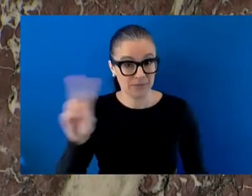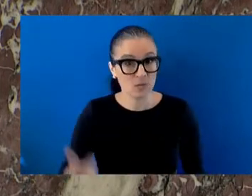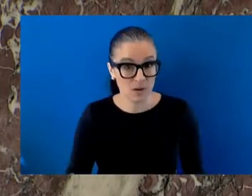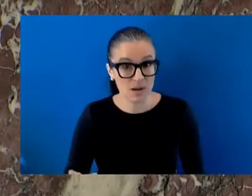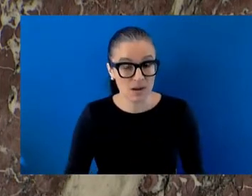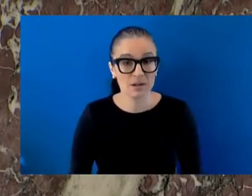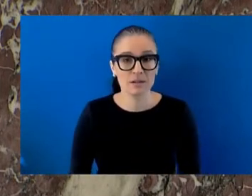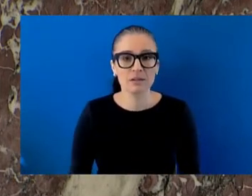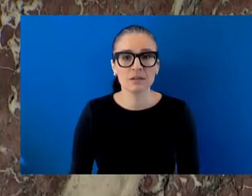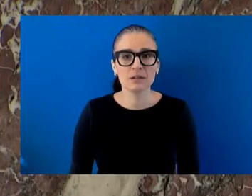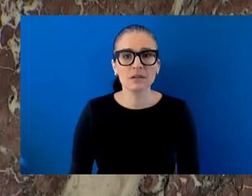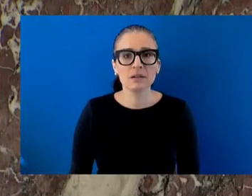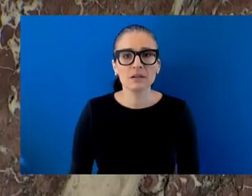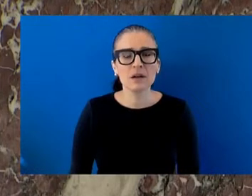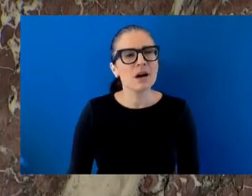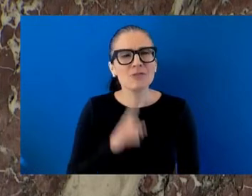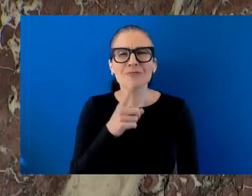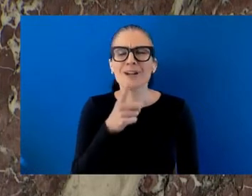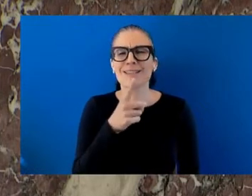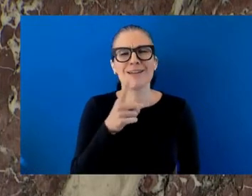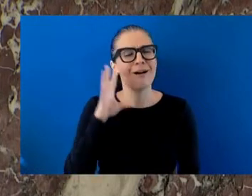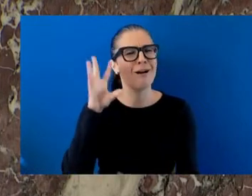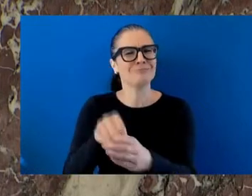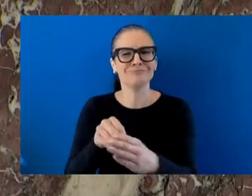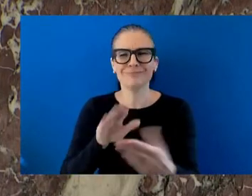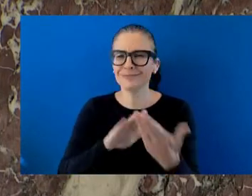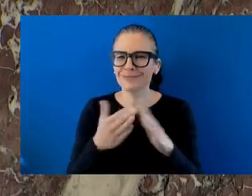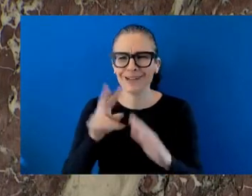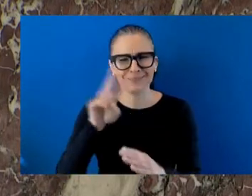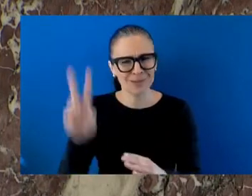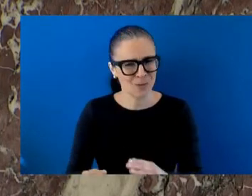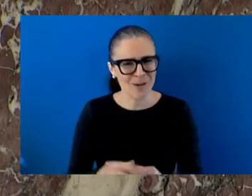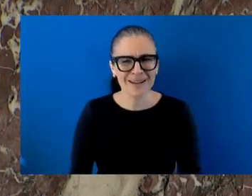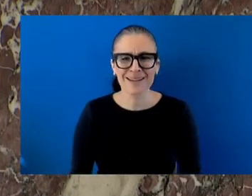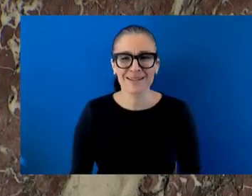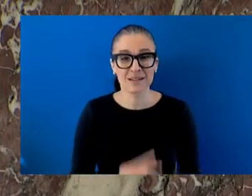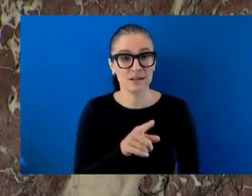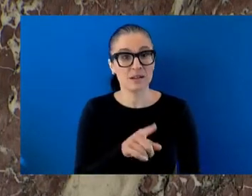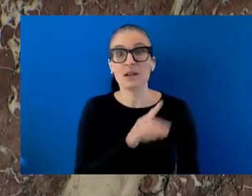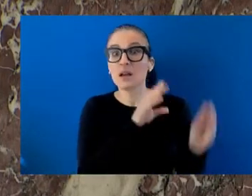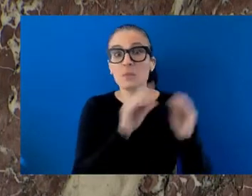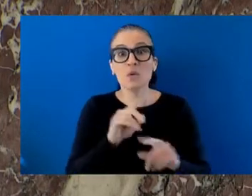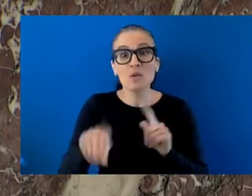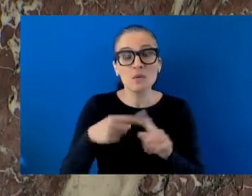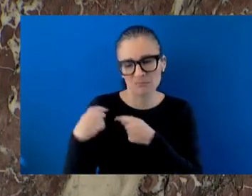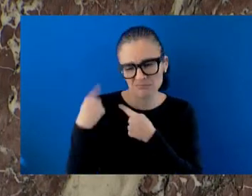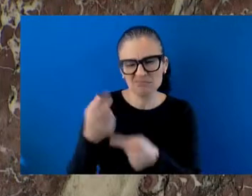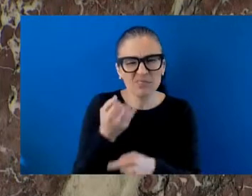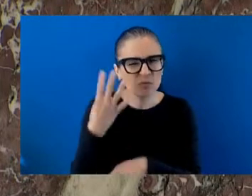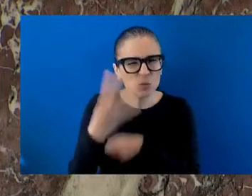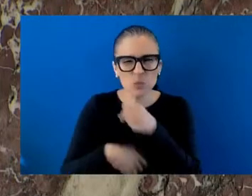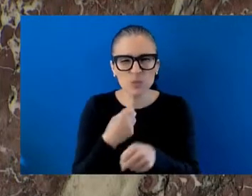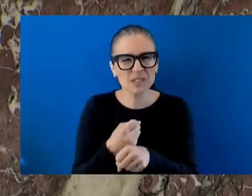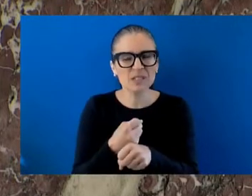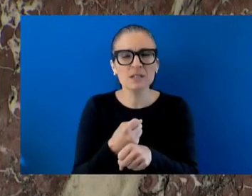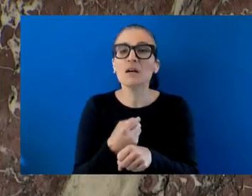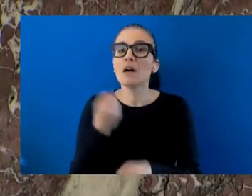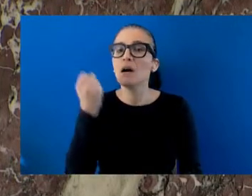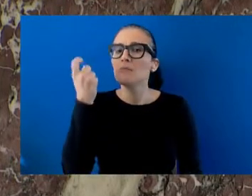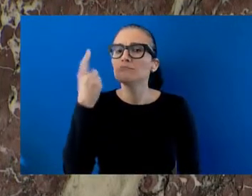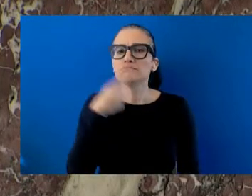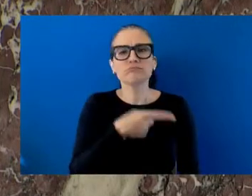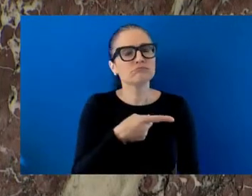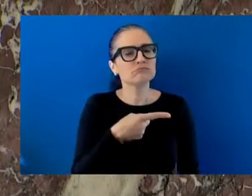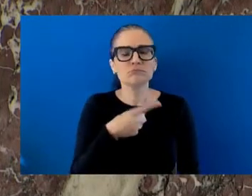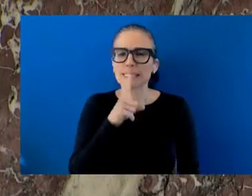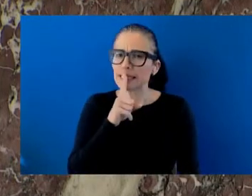who moved here in the last few years and bring with them their deep commitment to community. My Uncle Sandy is a